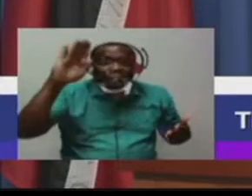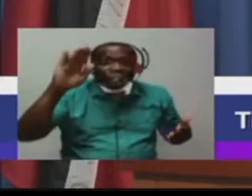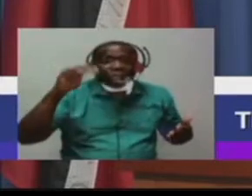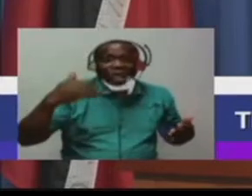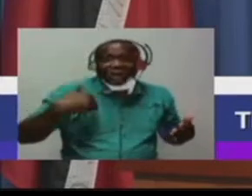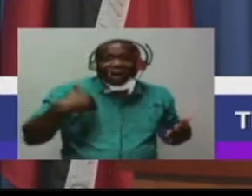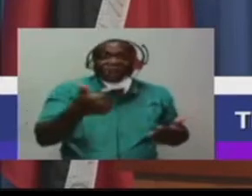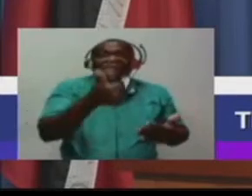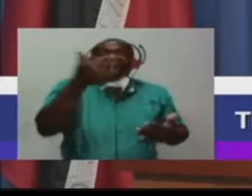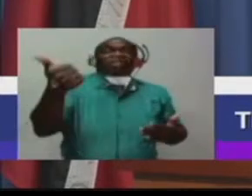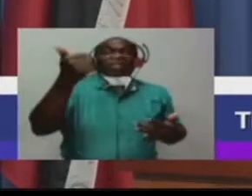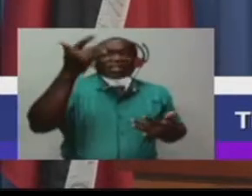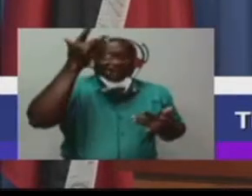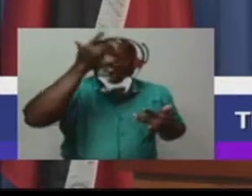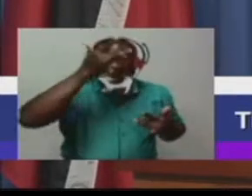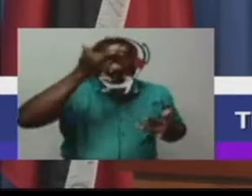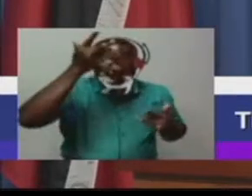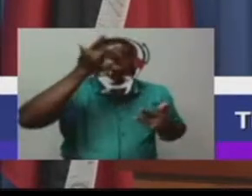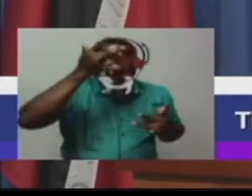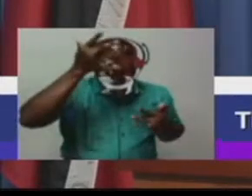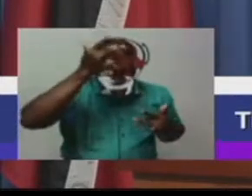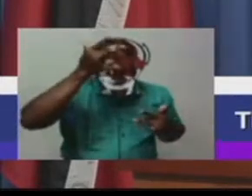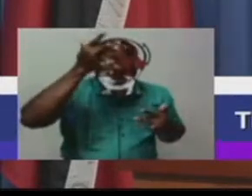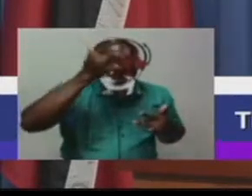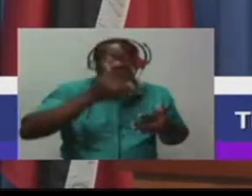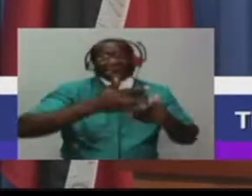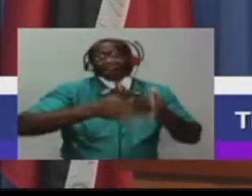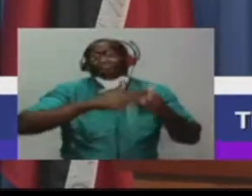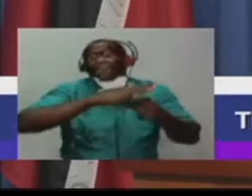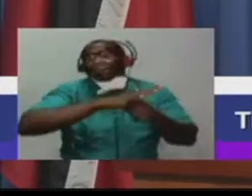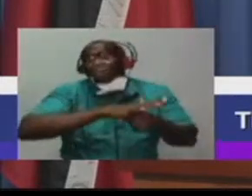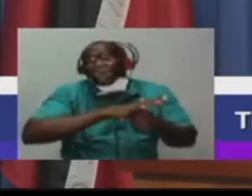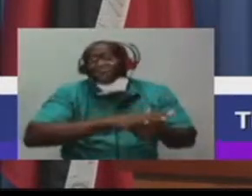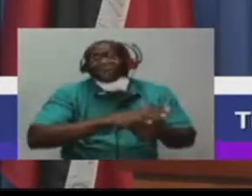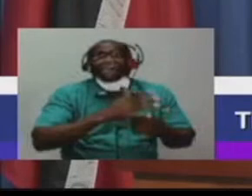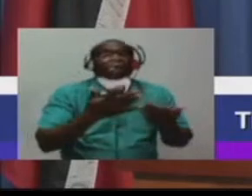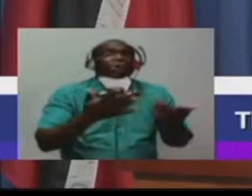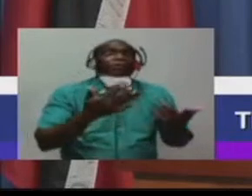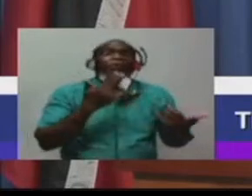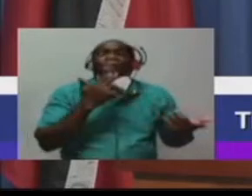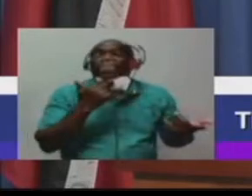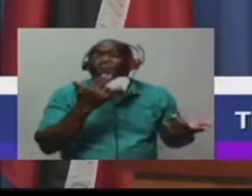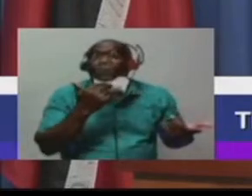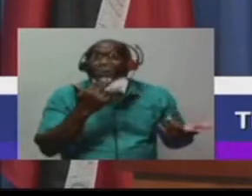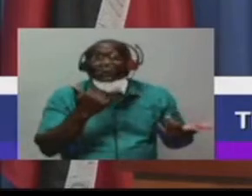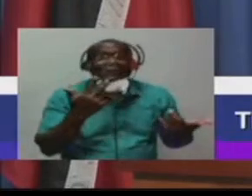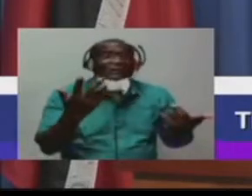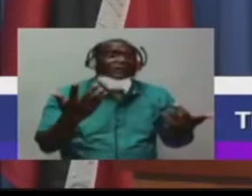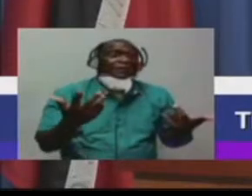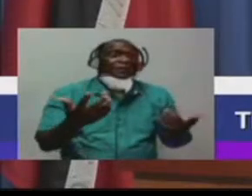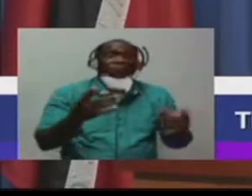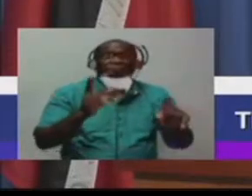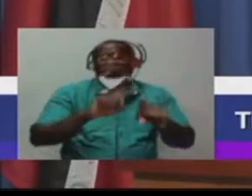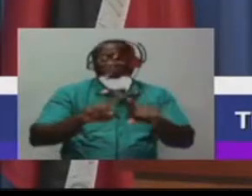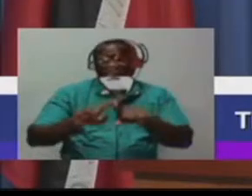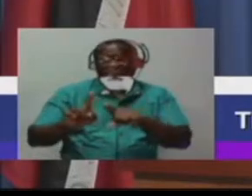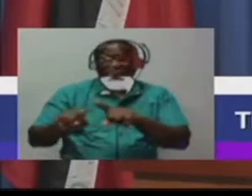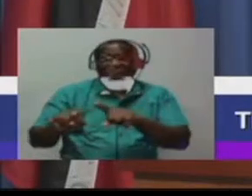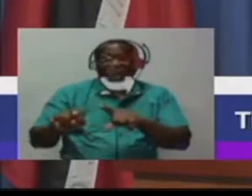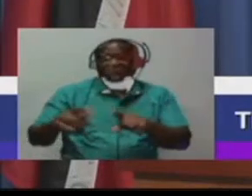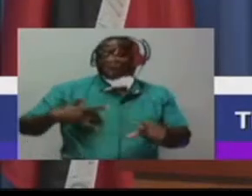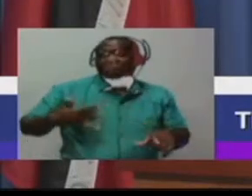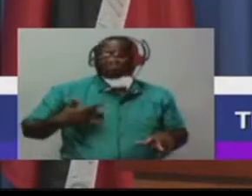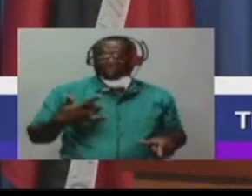they feel that they are well until they present themselves to us. And it is when